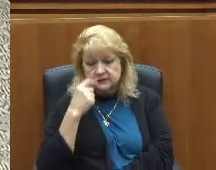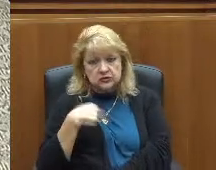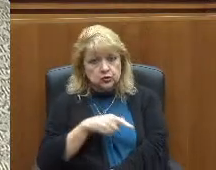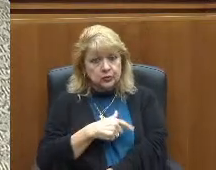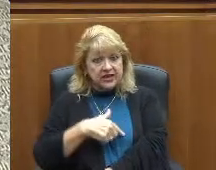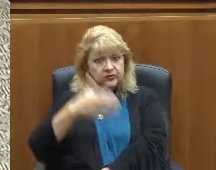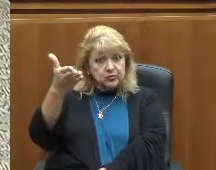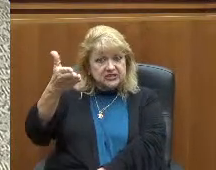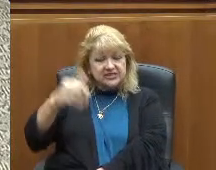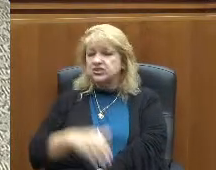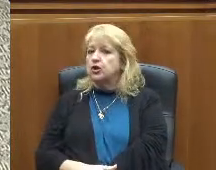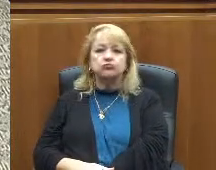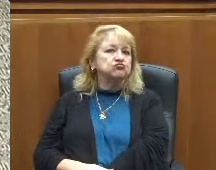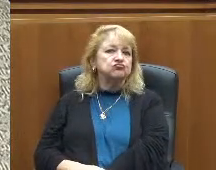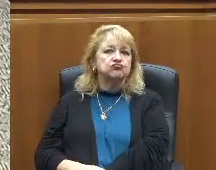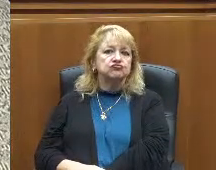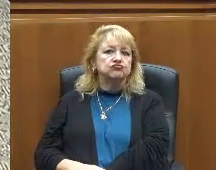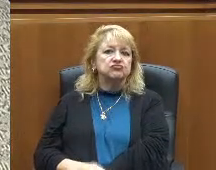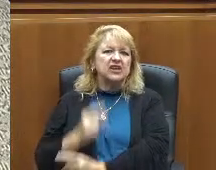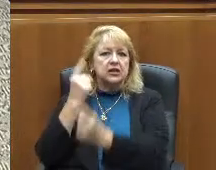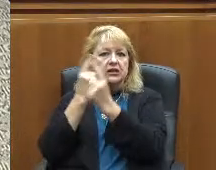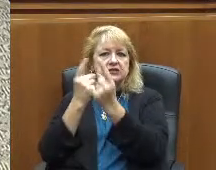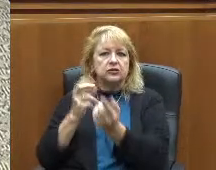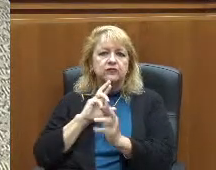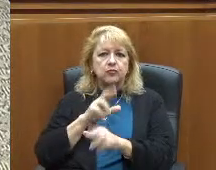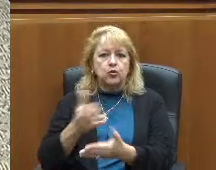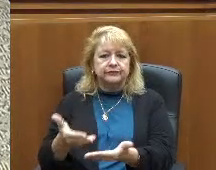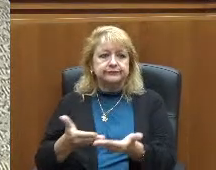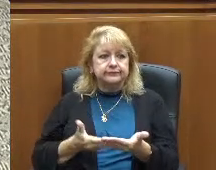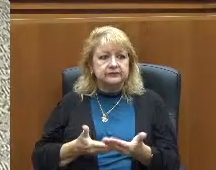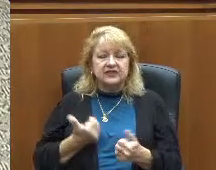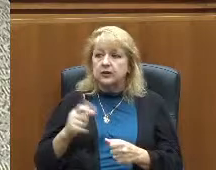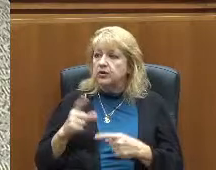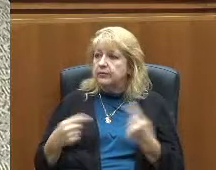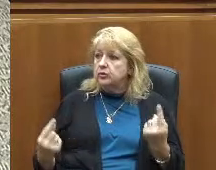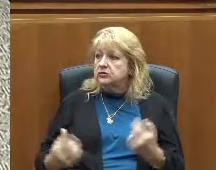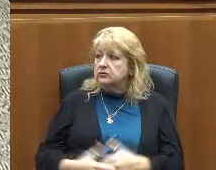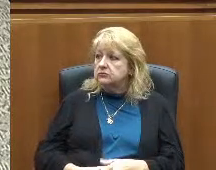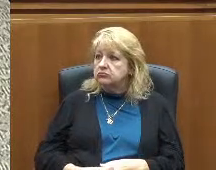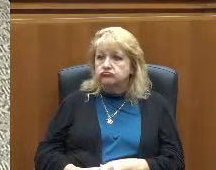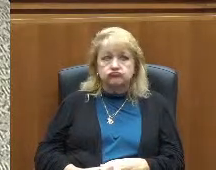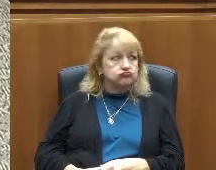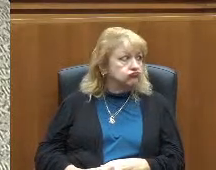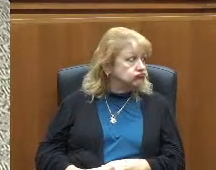presentation? No, that's just the consent agenda. Anyone opposed?